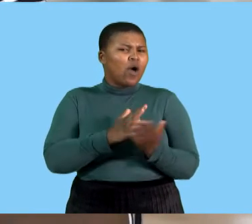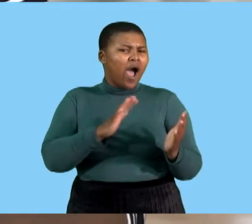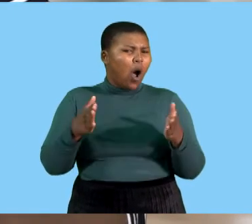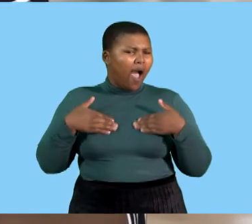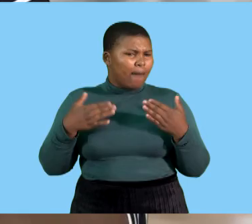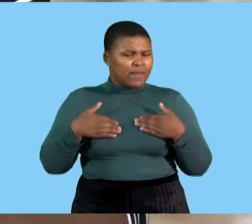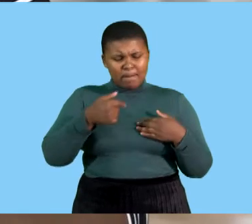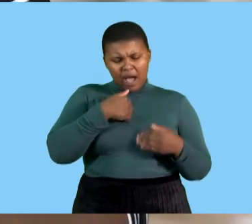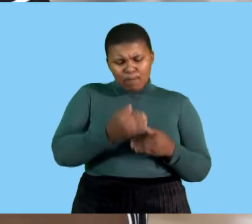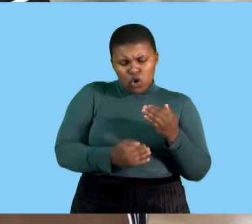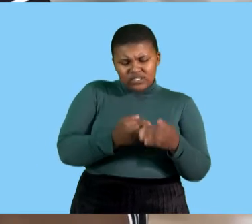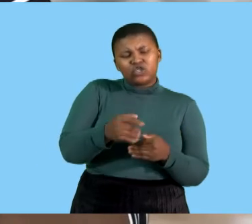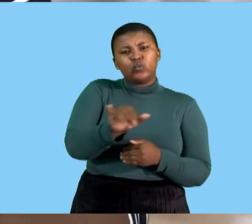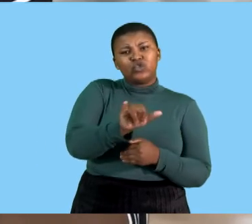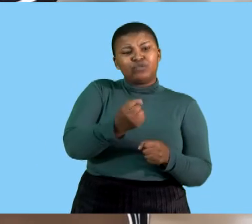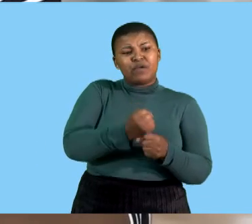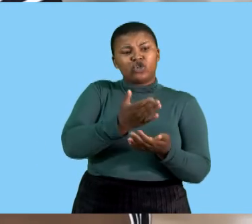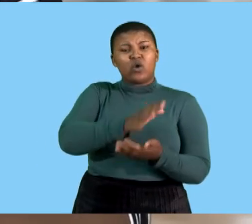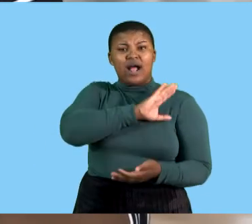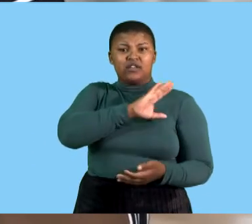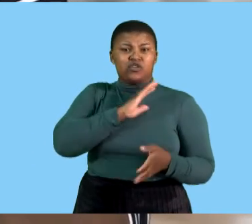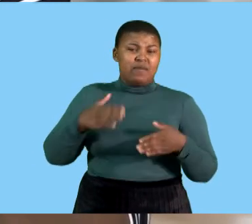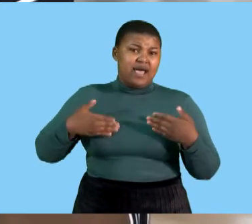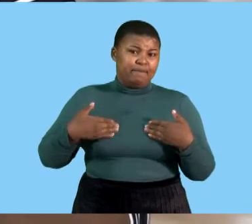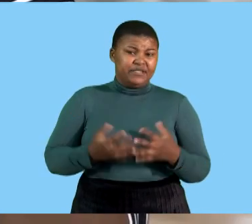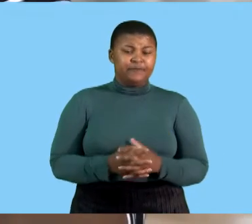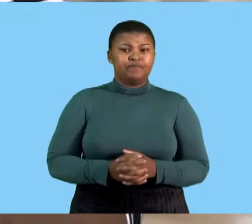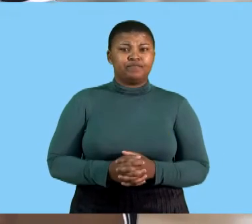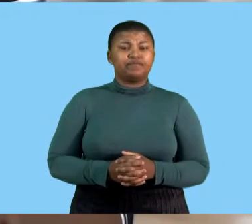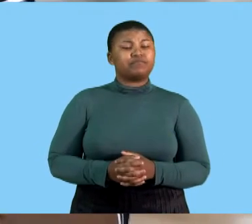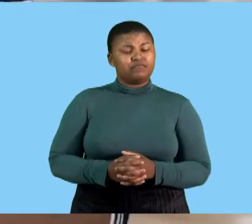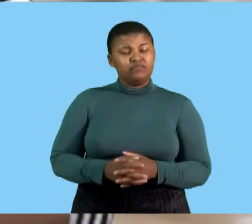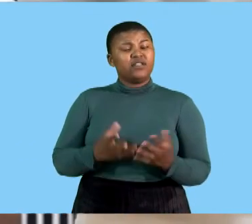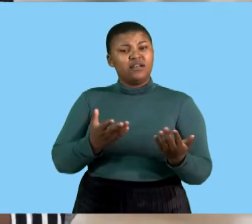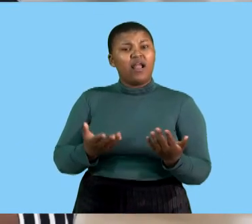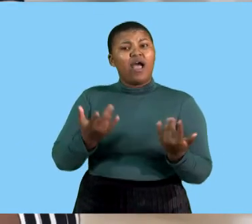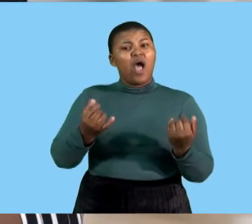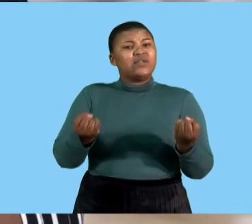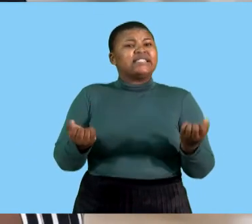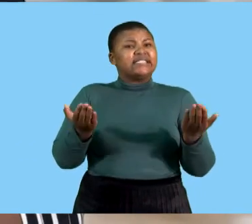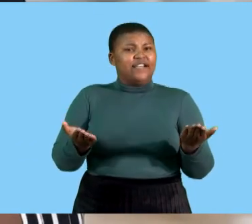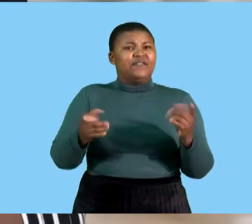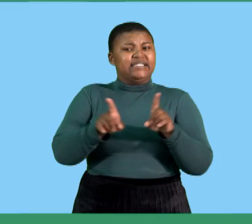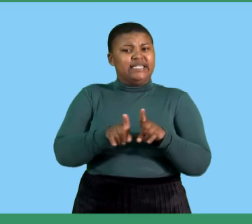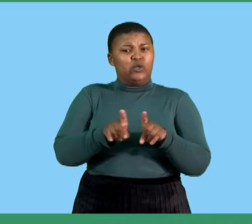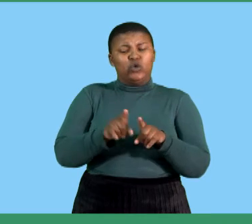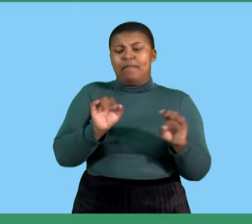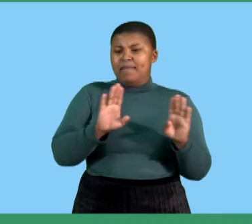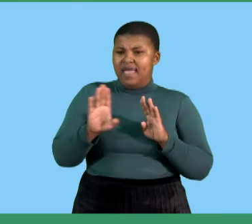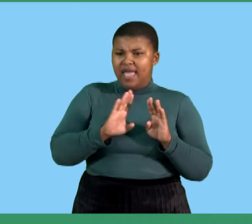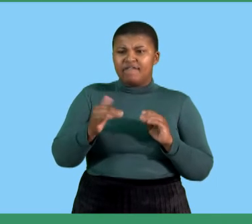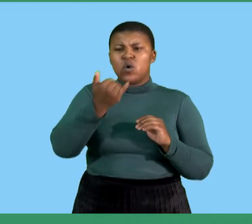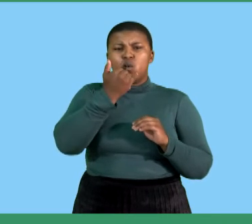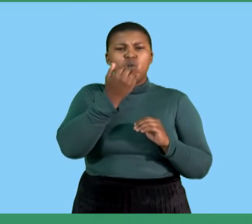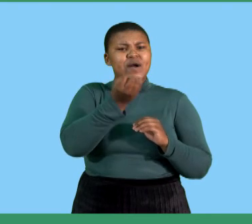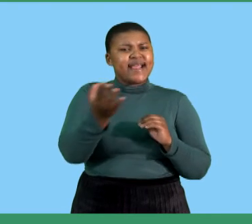using? What process are we using? So here it's a process of giving a service, and the behavior of those delivering the services is important